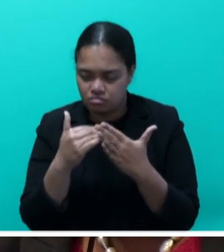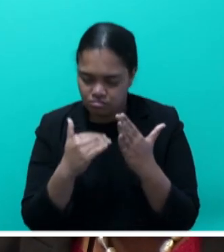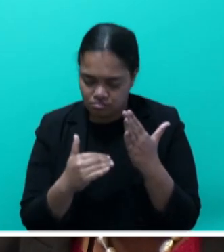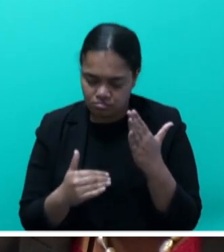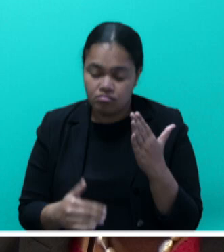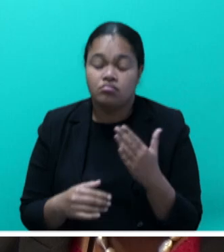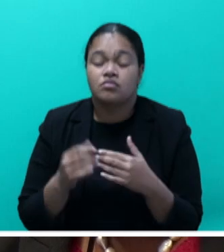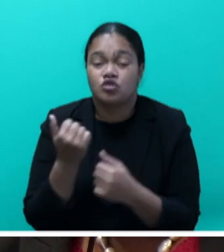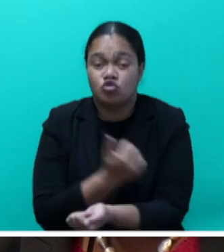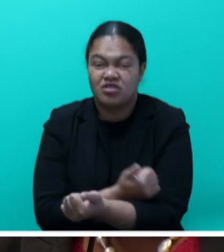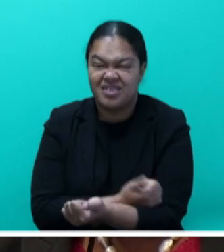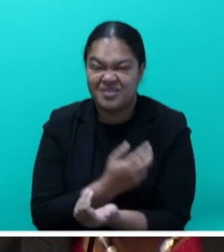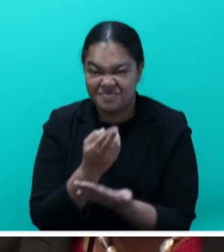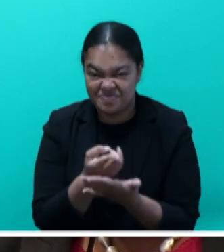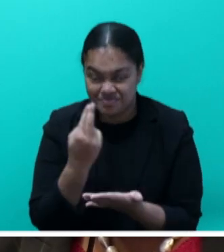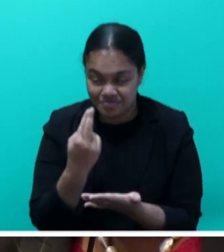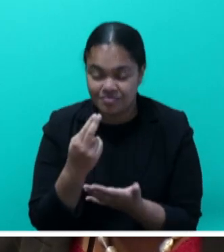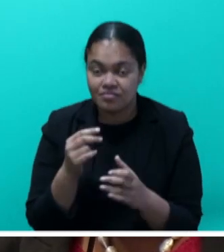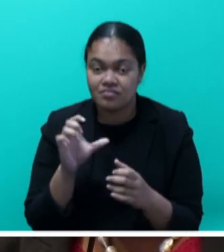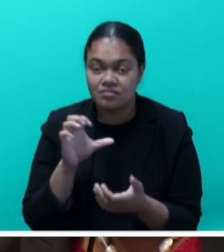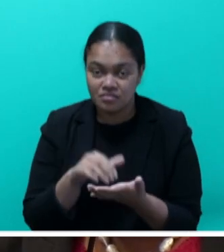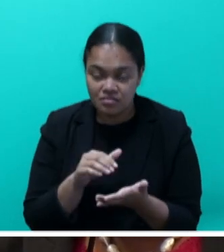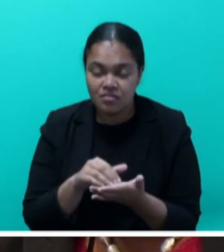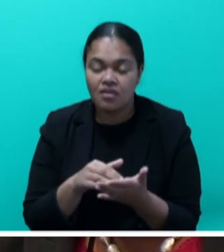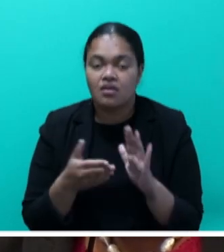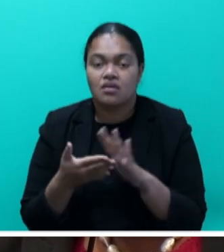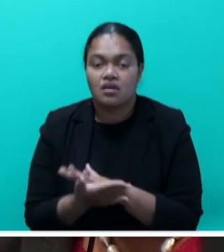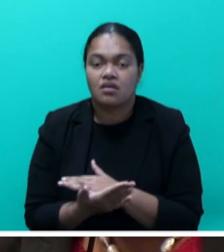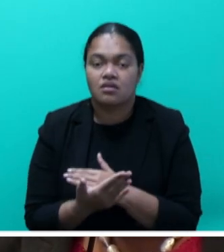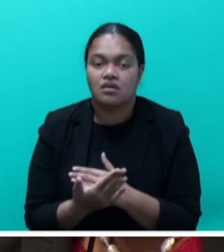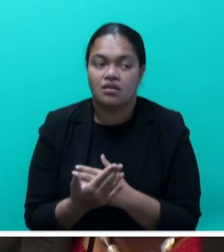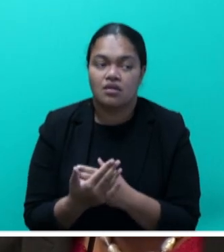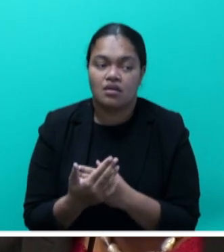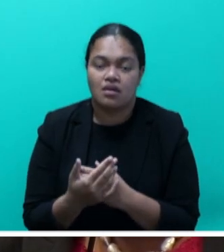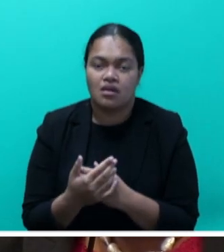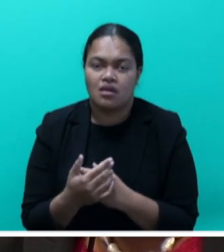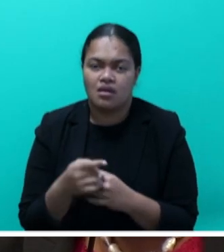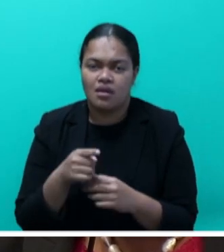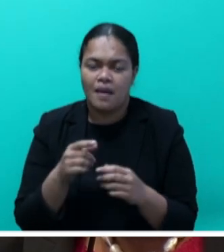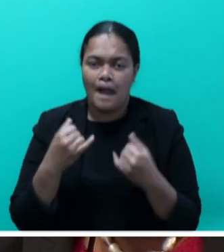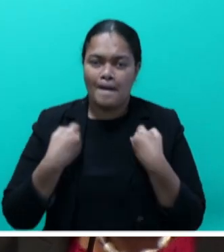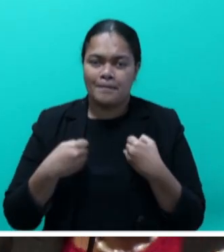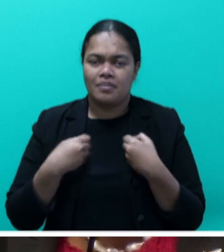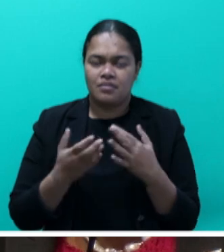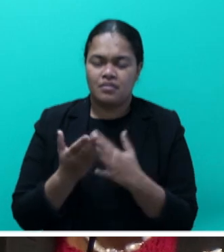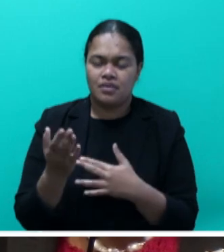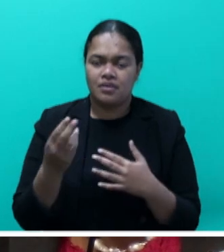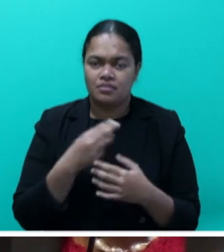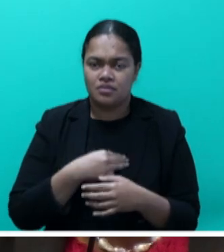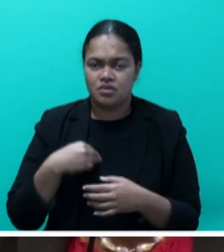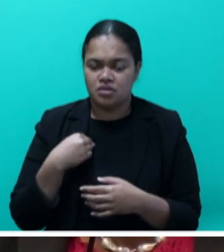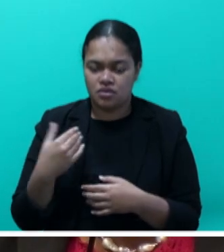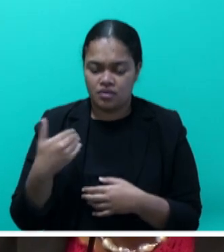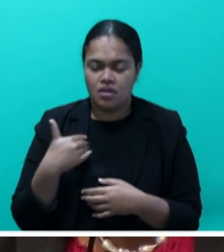The Drug Rehabilitation Centre comes under the harm reduction pillar, which is to be implemented by the Ministry of Health and Medical Services